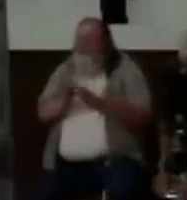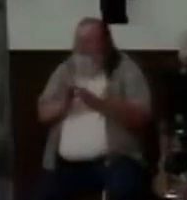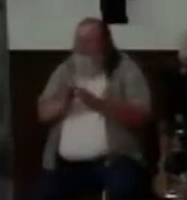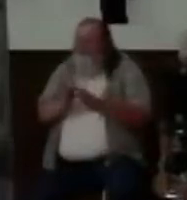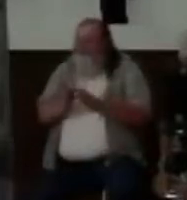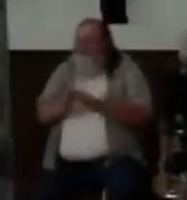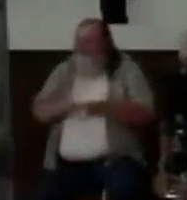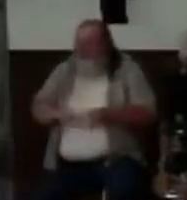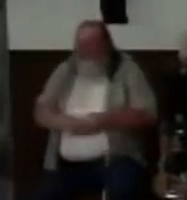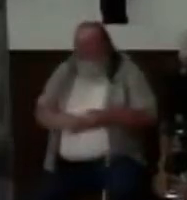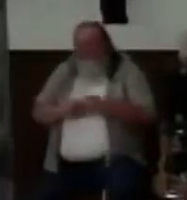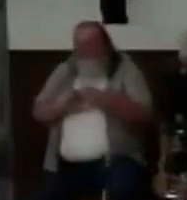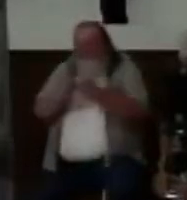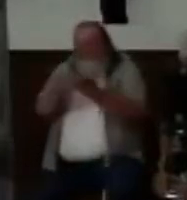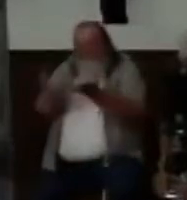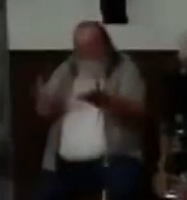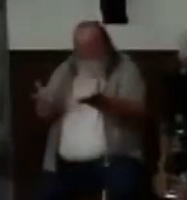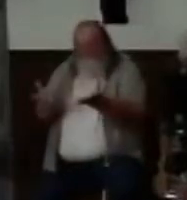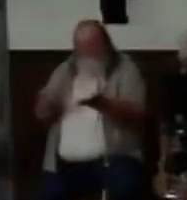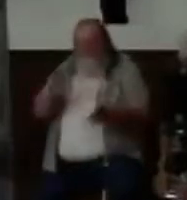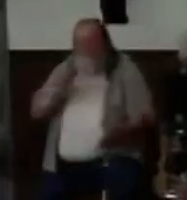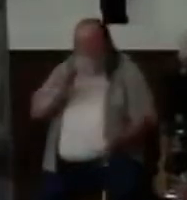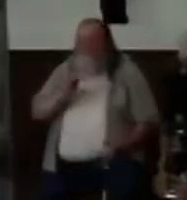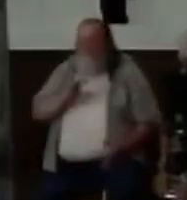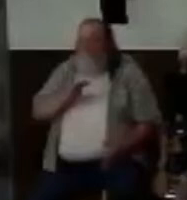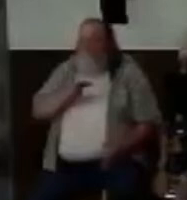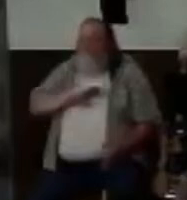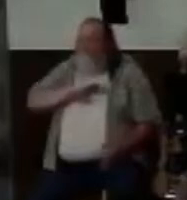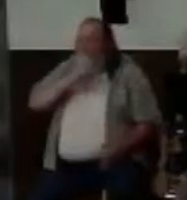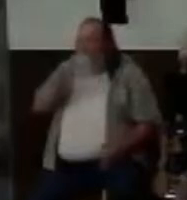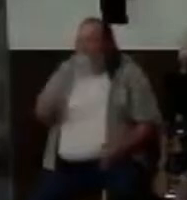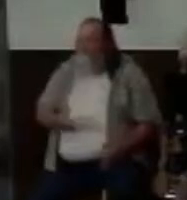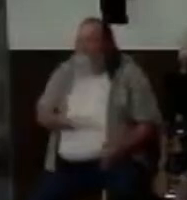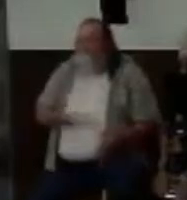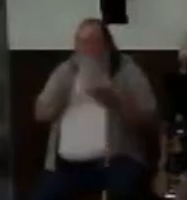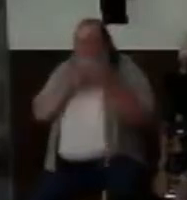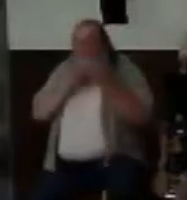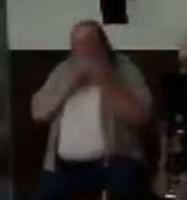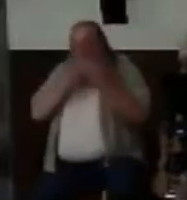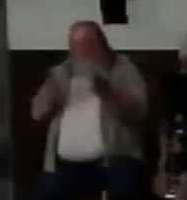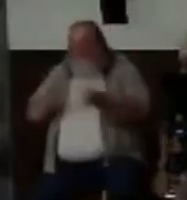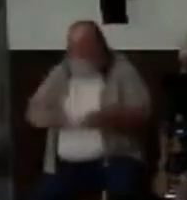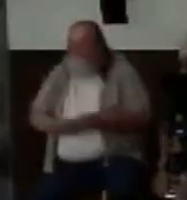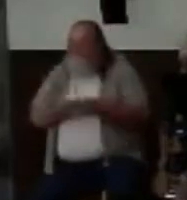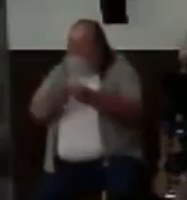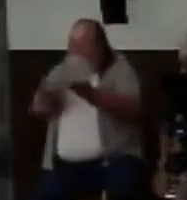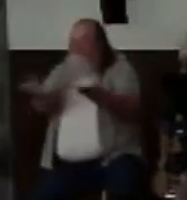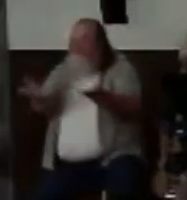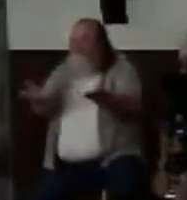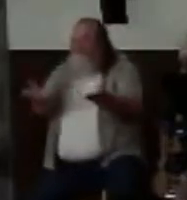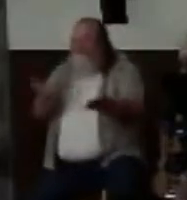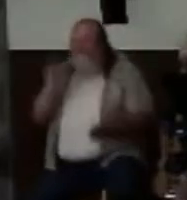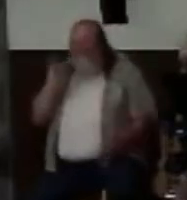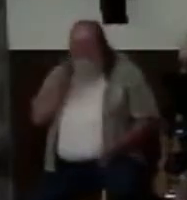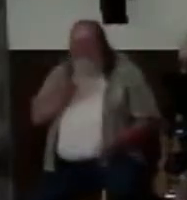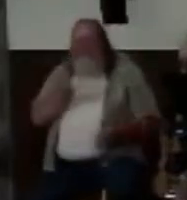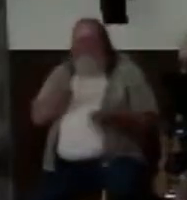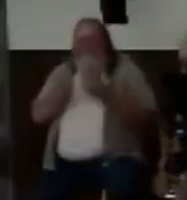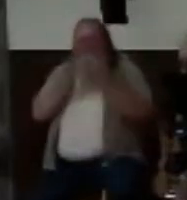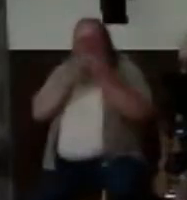But it's not just Christmas. Every Thanksgiving, we should be paying our respects to